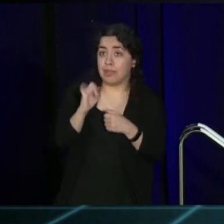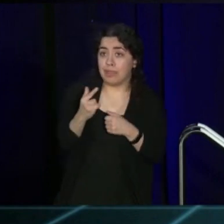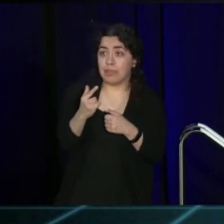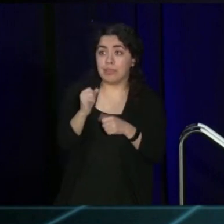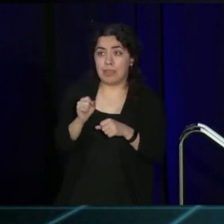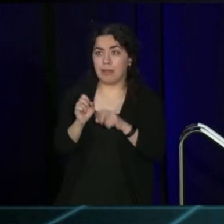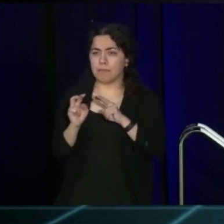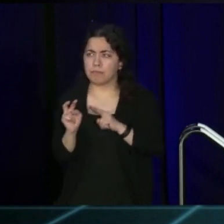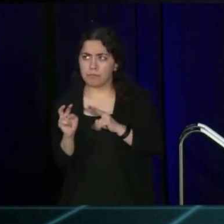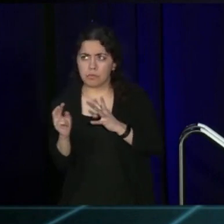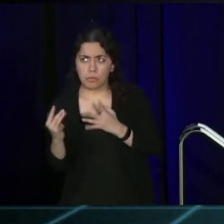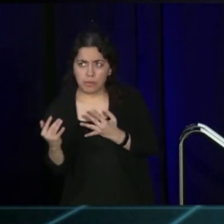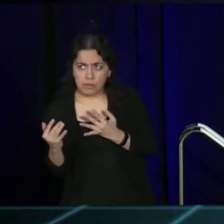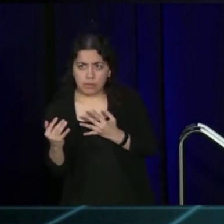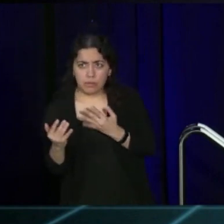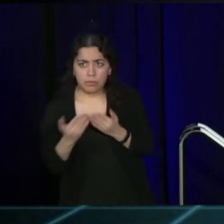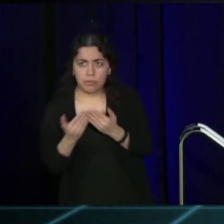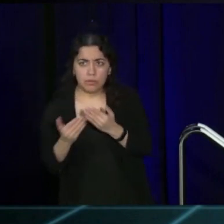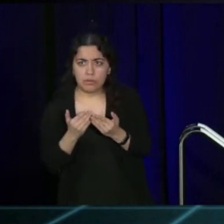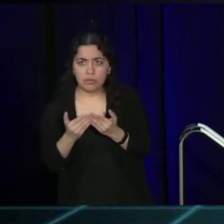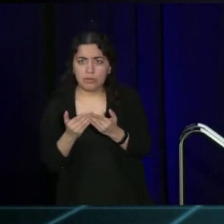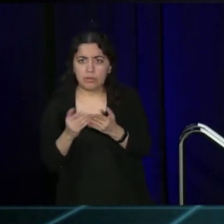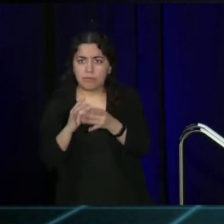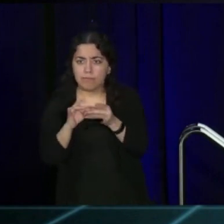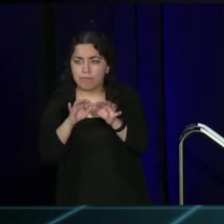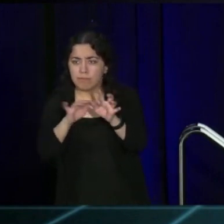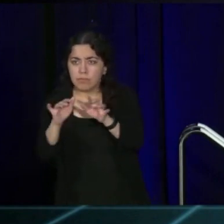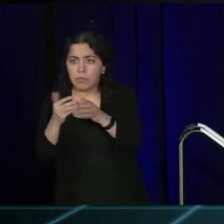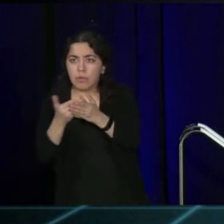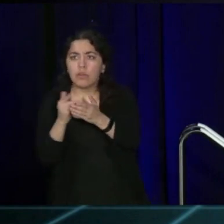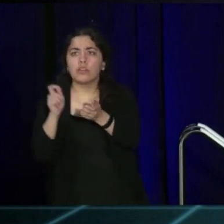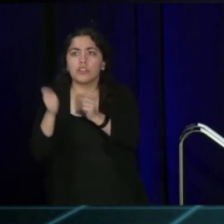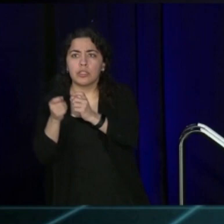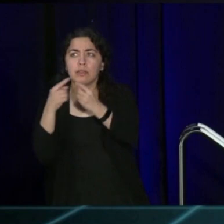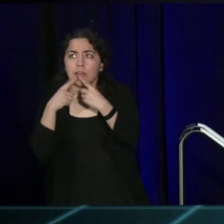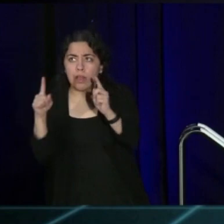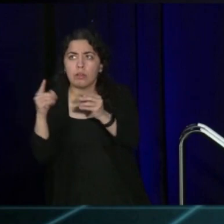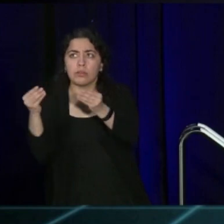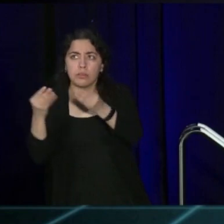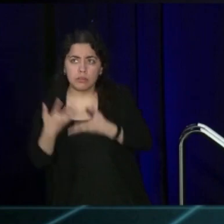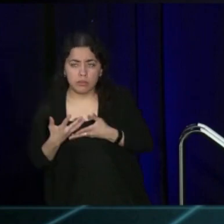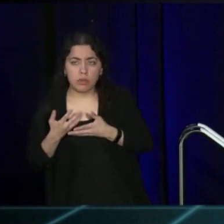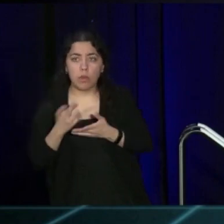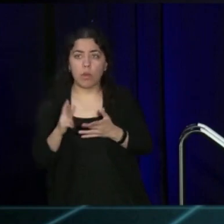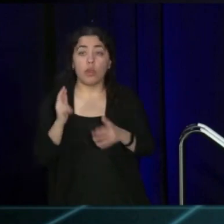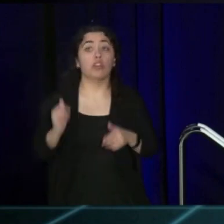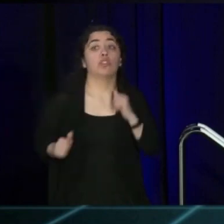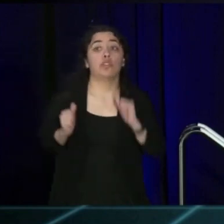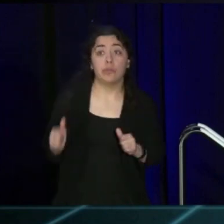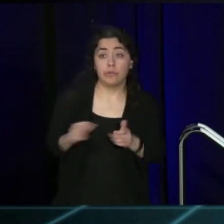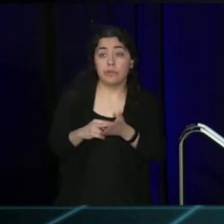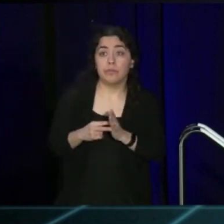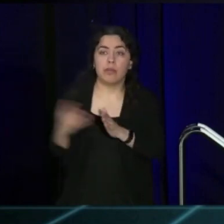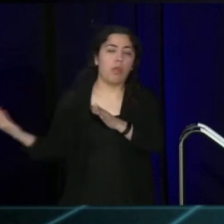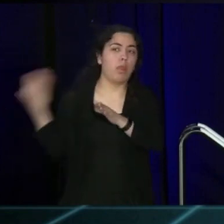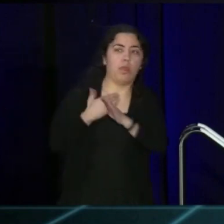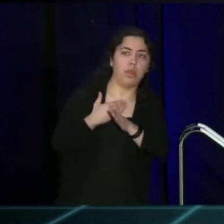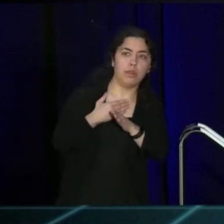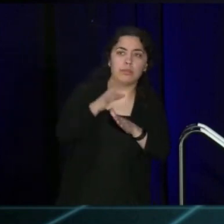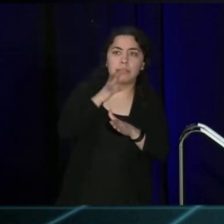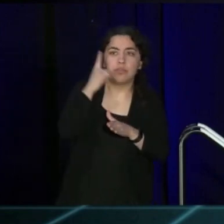for whatever it was saying at the moment before announcing the change, or it can be assertive, meaning that we'll interrupt the speech for the